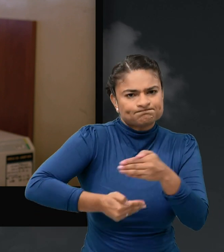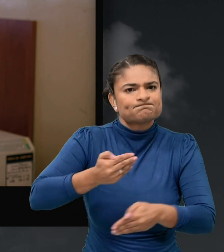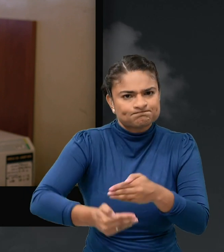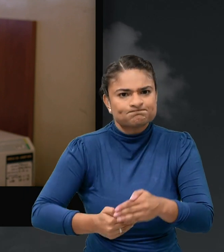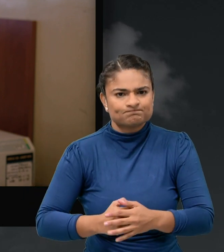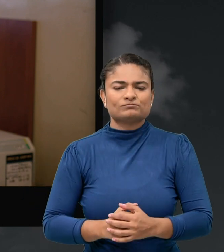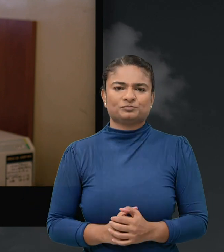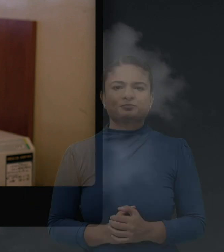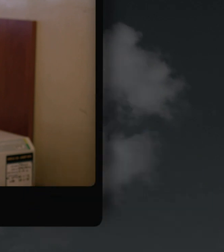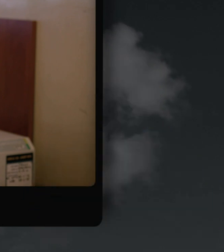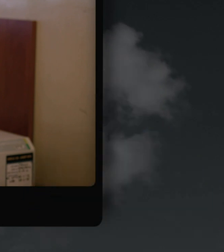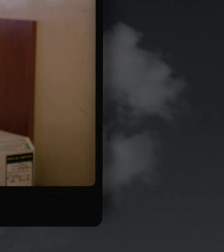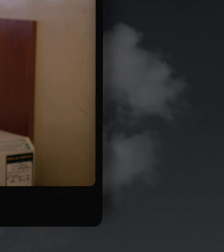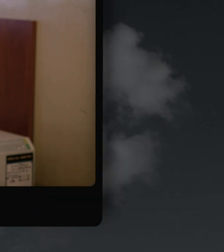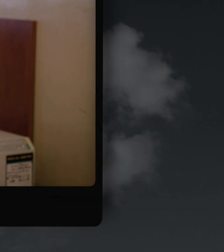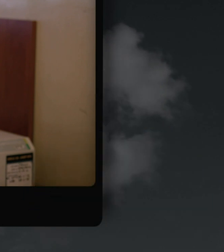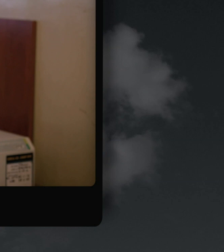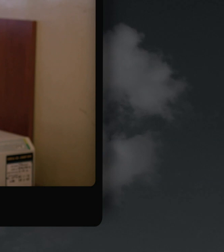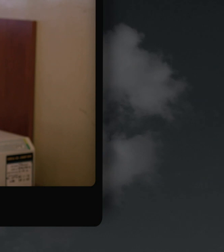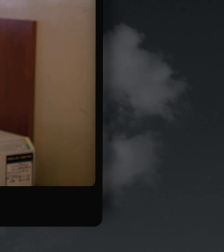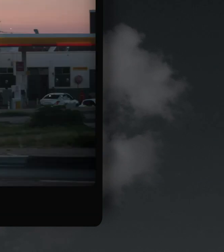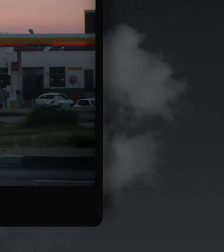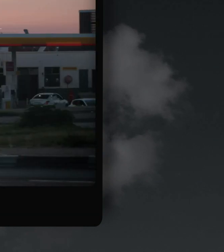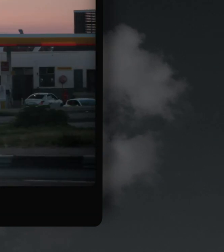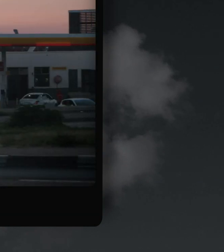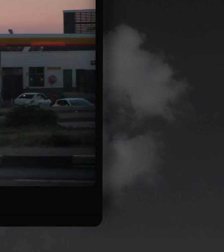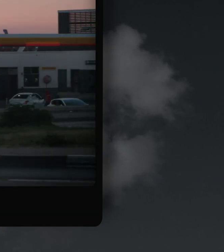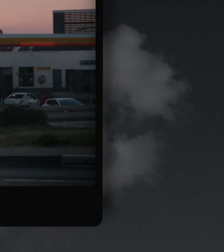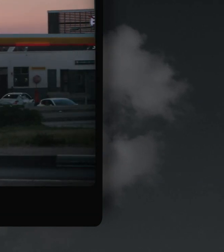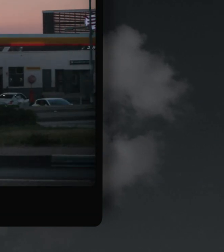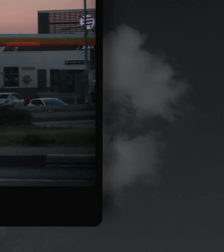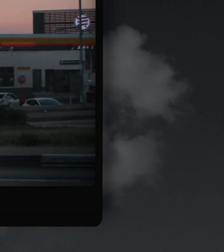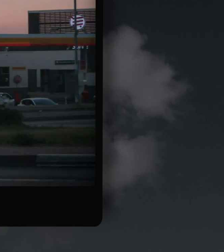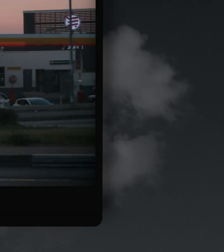filling station a Dlamini a Soweto.